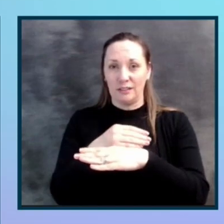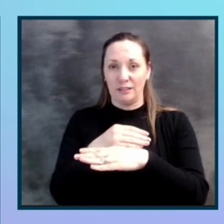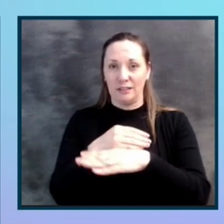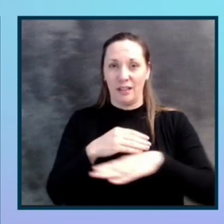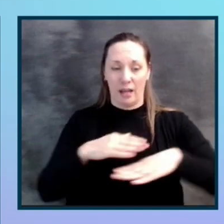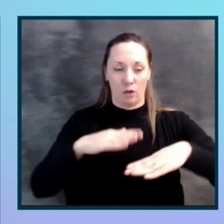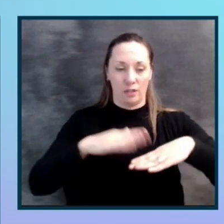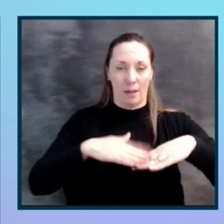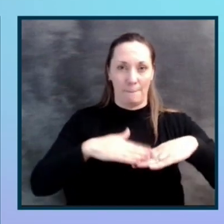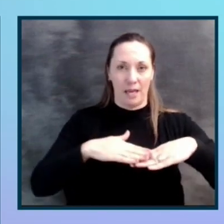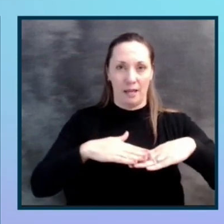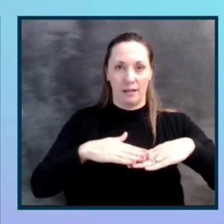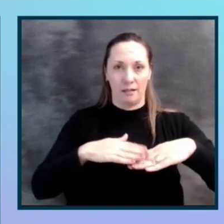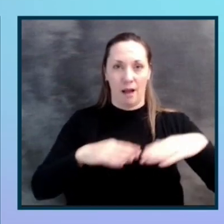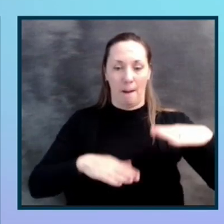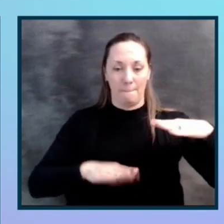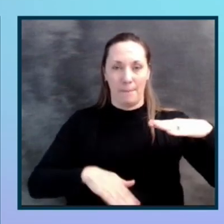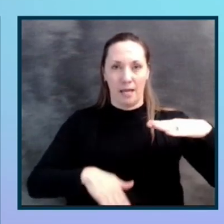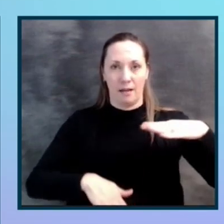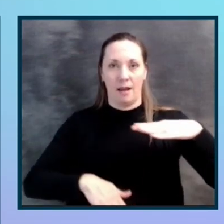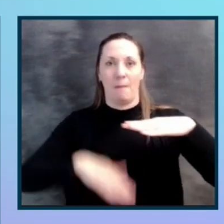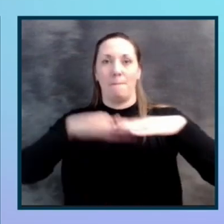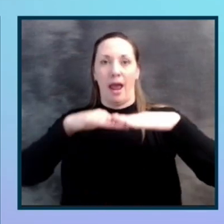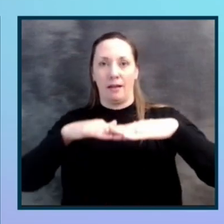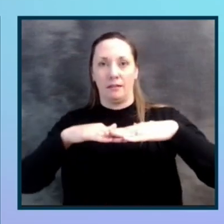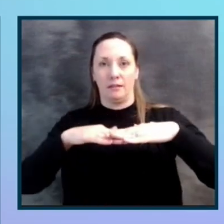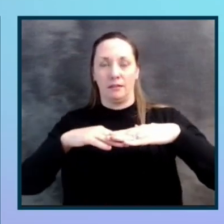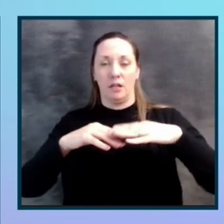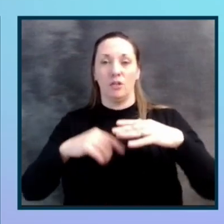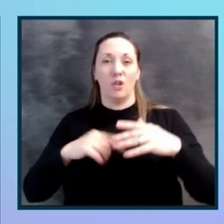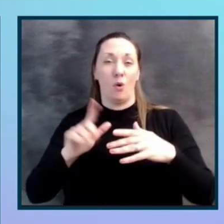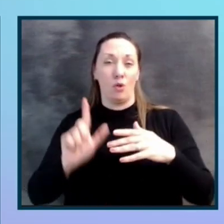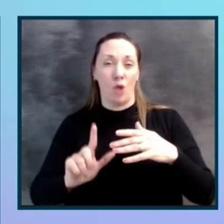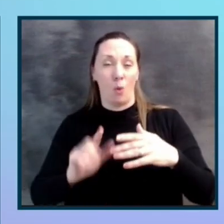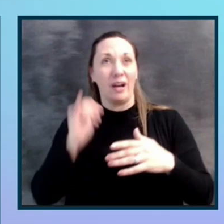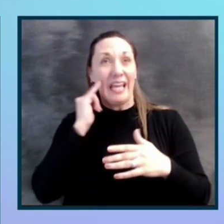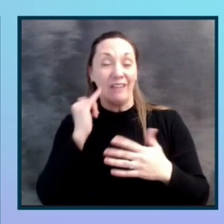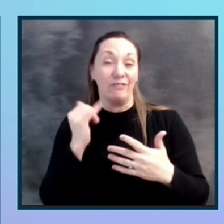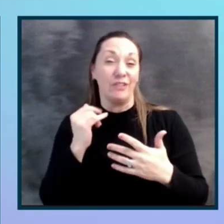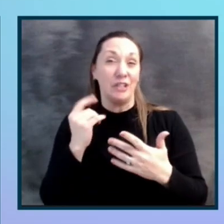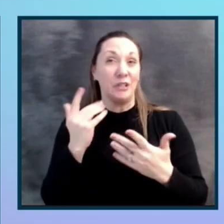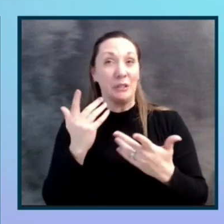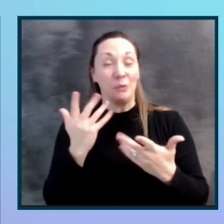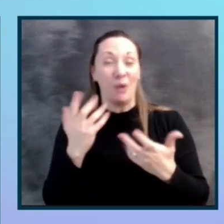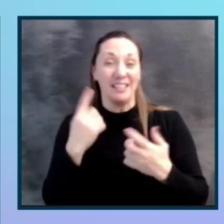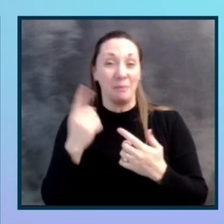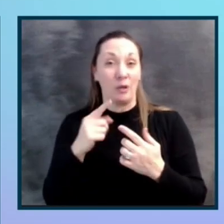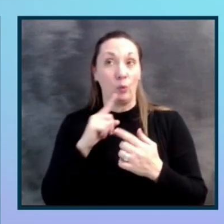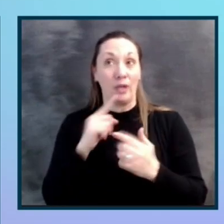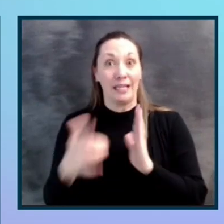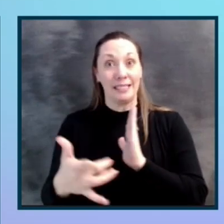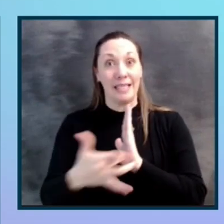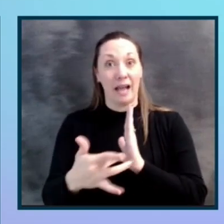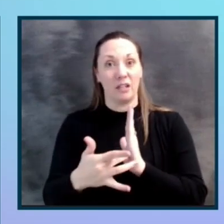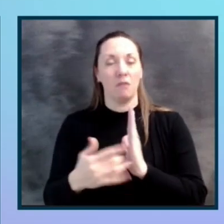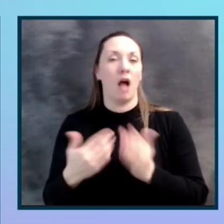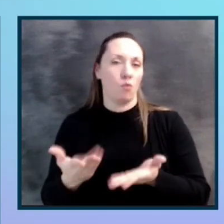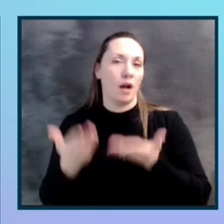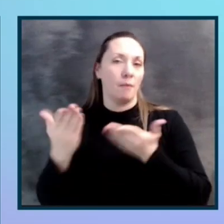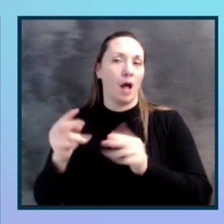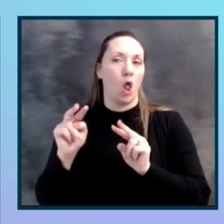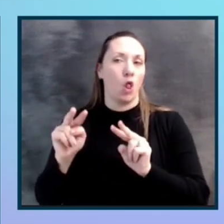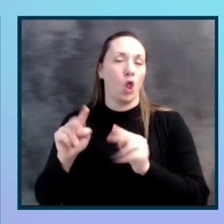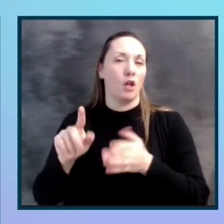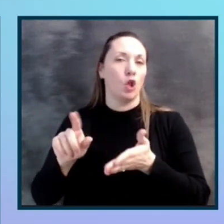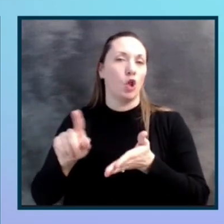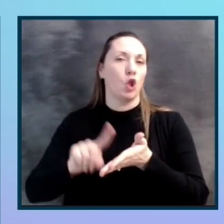max in that low or no background audio. So if you're looking for something really technical, I would recommend looking that criterion